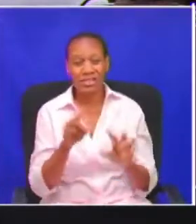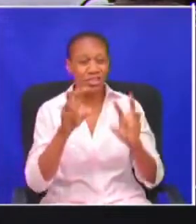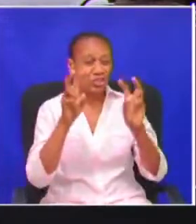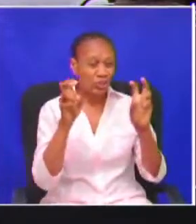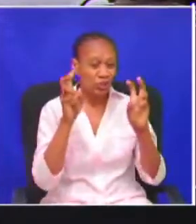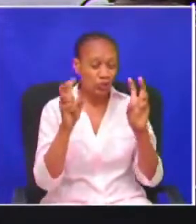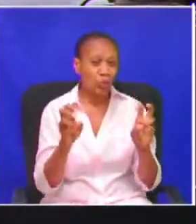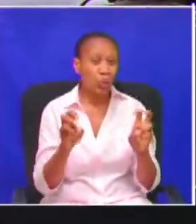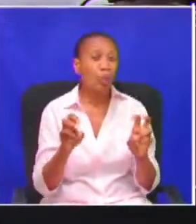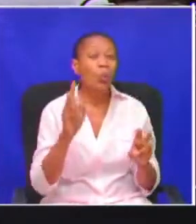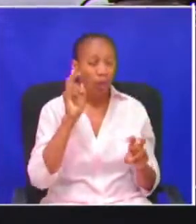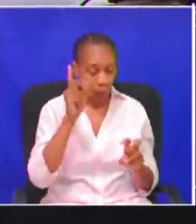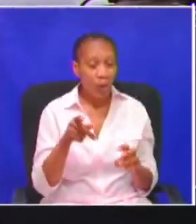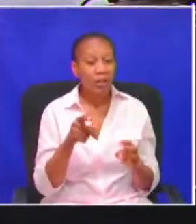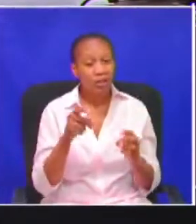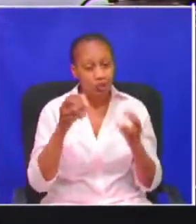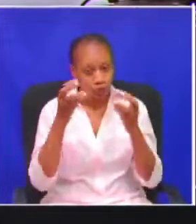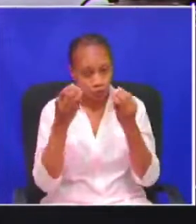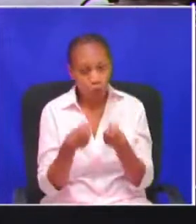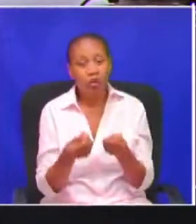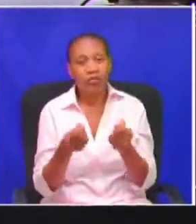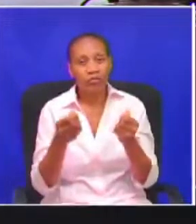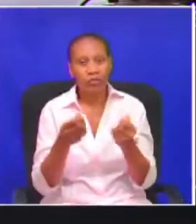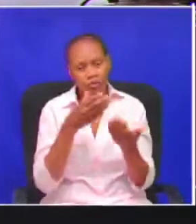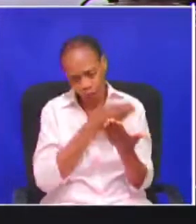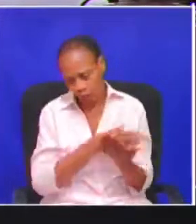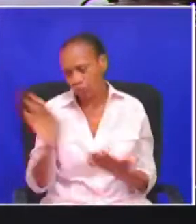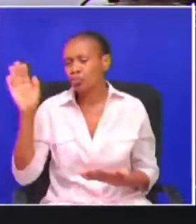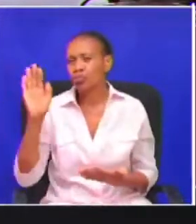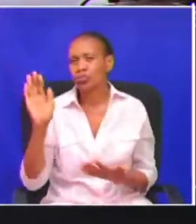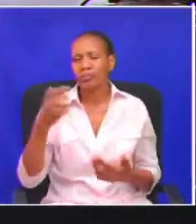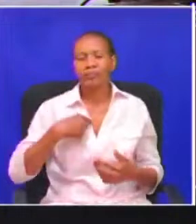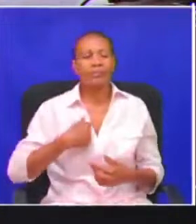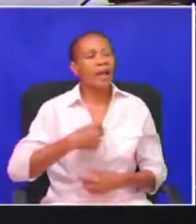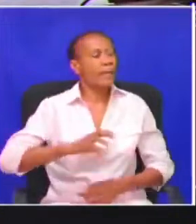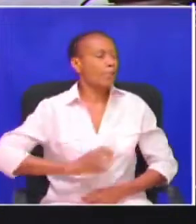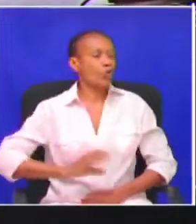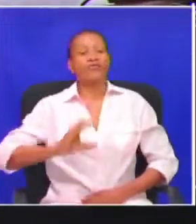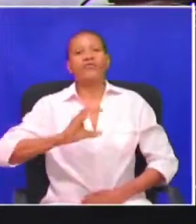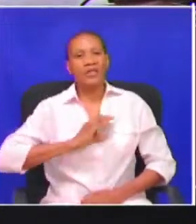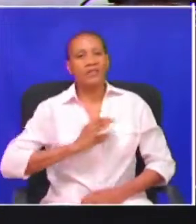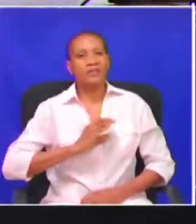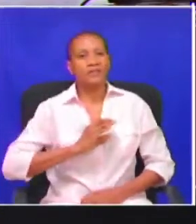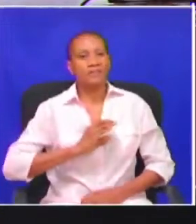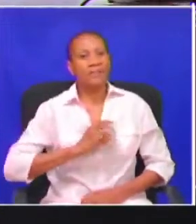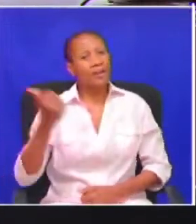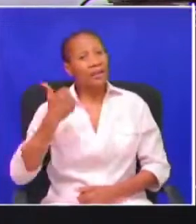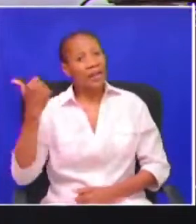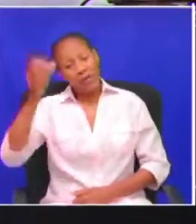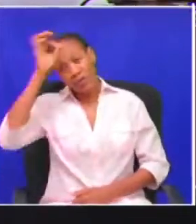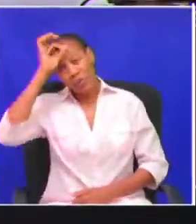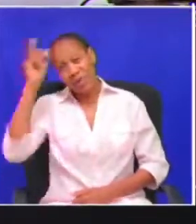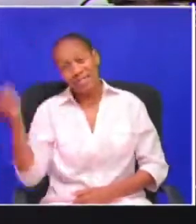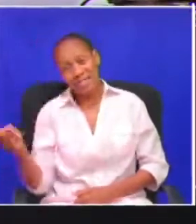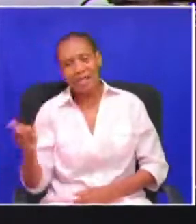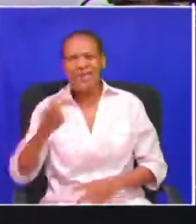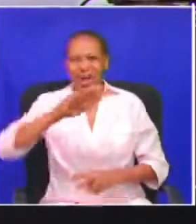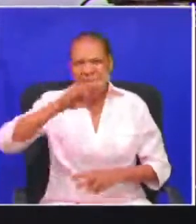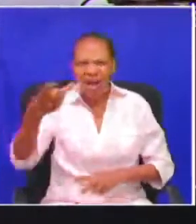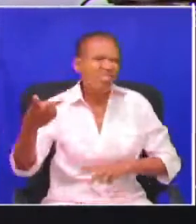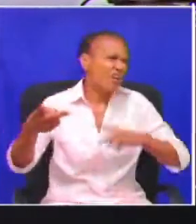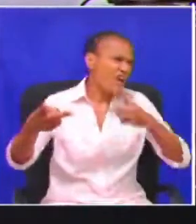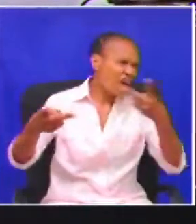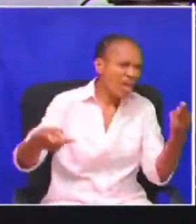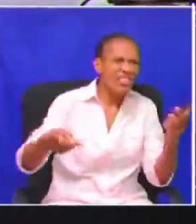area of criminality to a halt. I have confidence in that. The police, as well as other